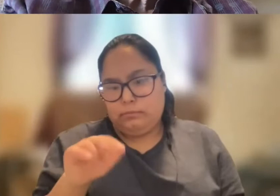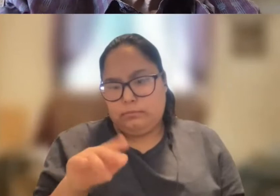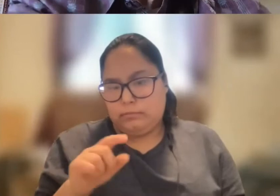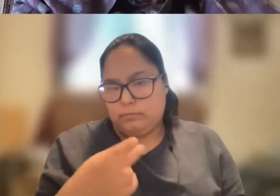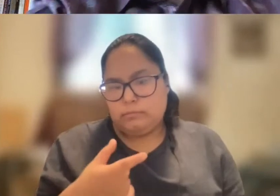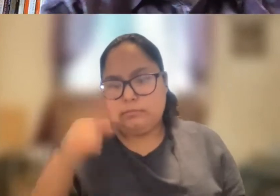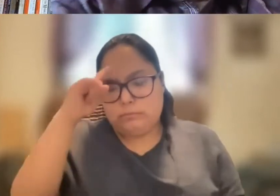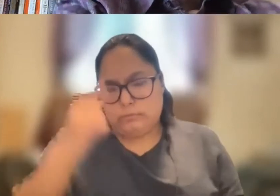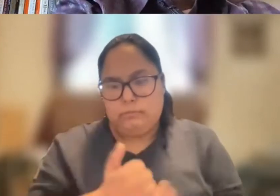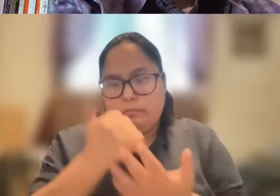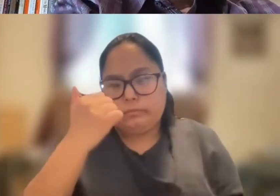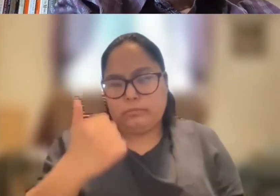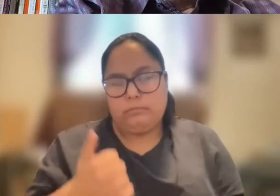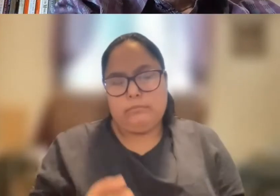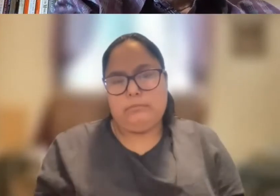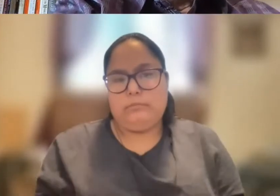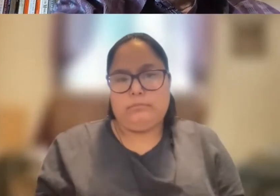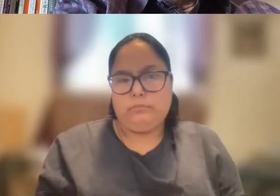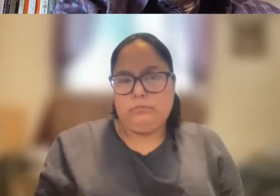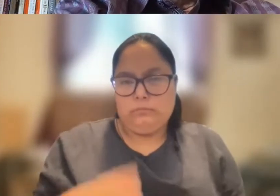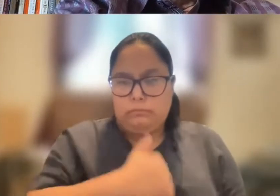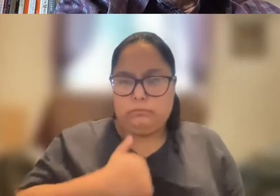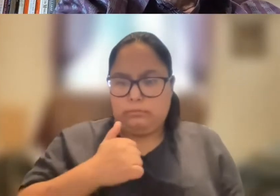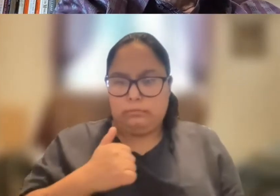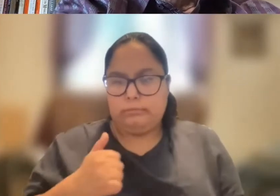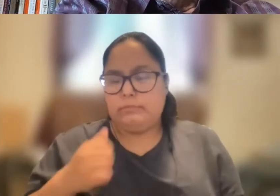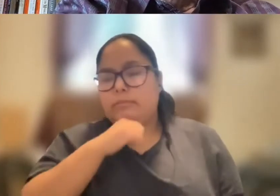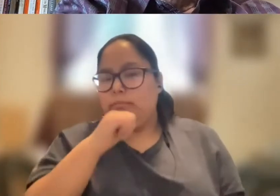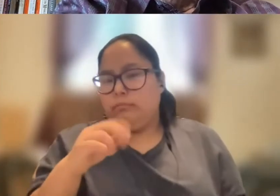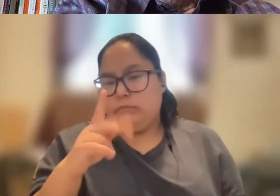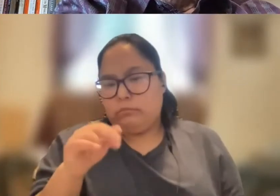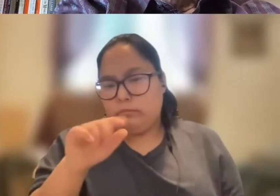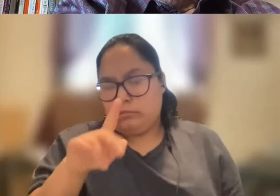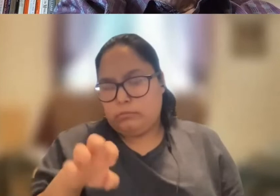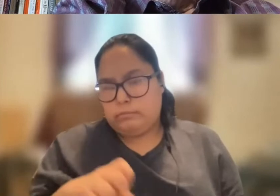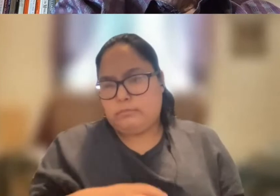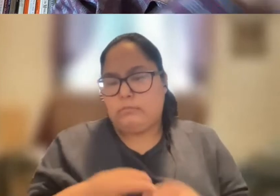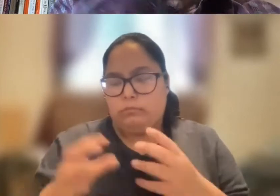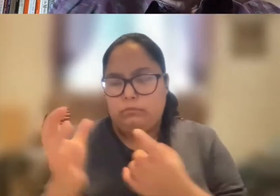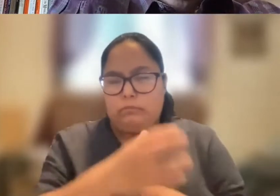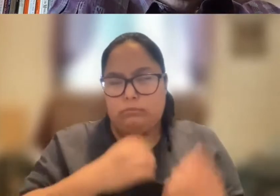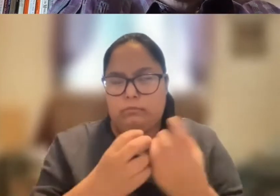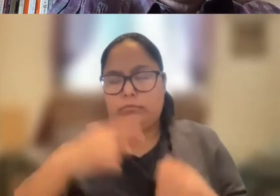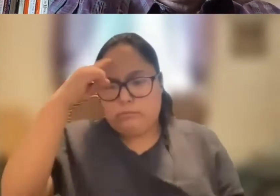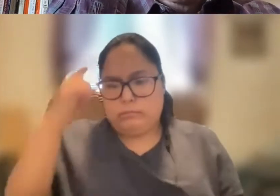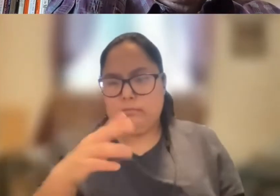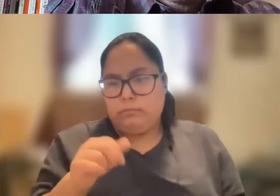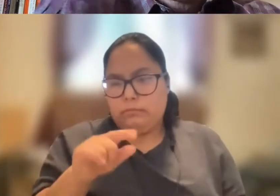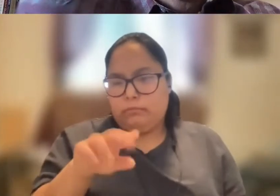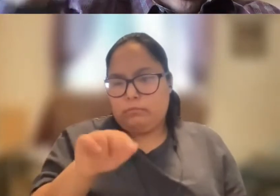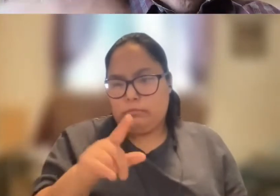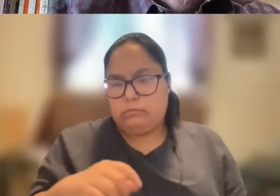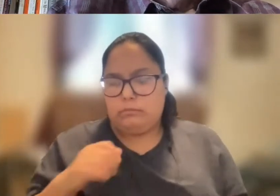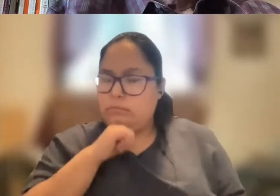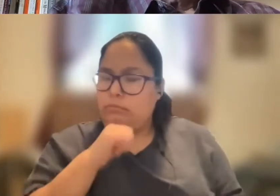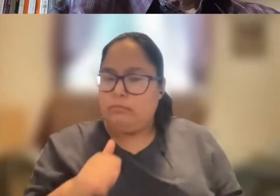in helping to get the apology from the chief of police put out to our community. The previous chief of police refused to